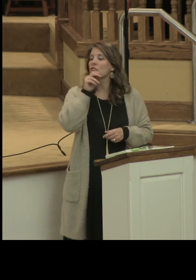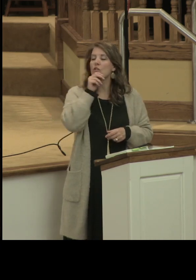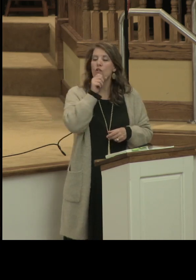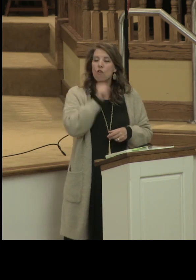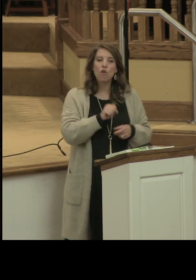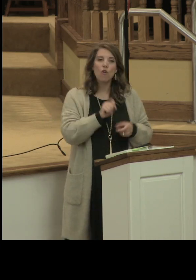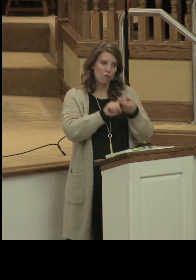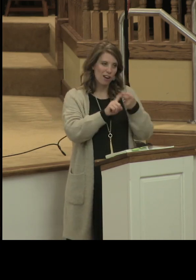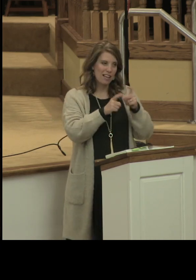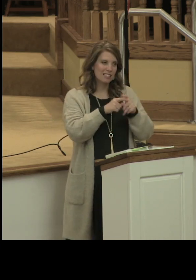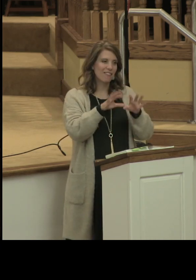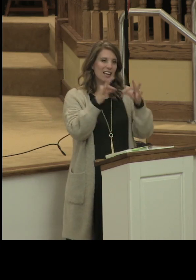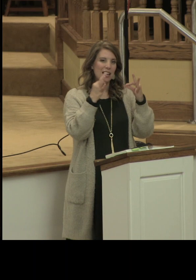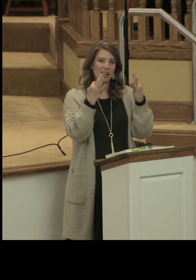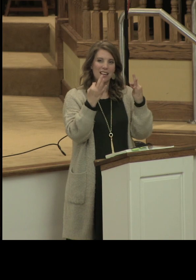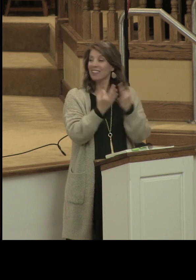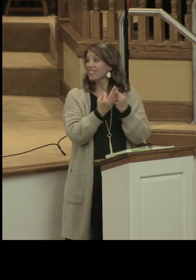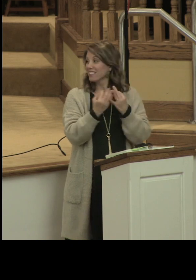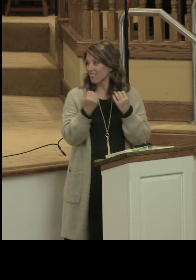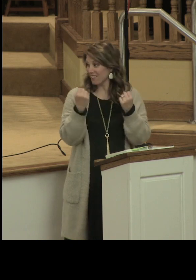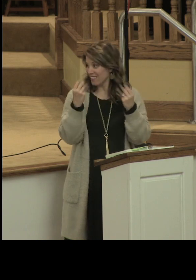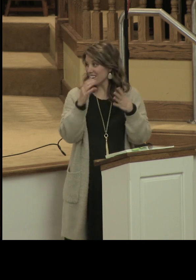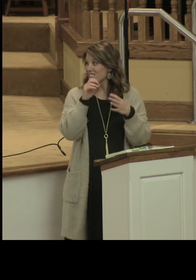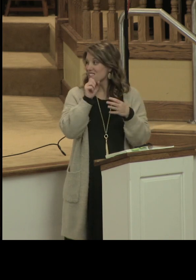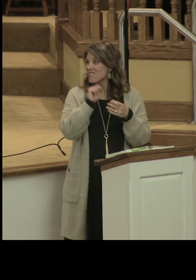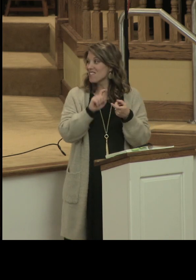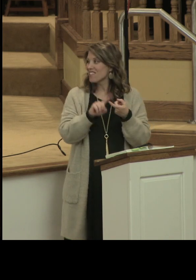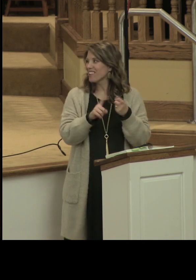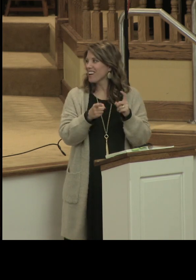Seeing old friends and family. You got a lot of old friends?